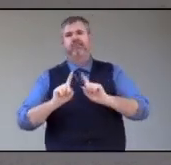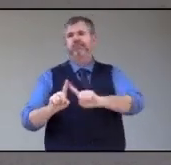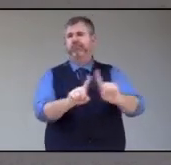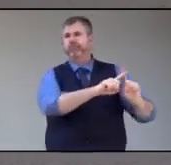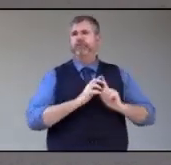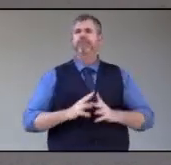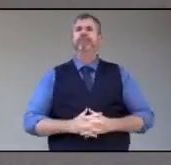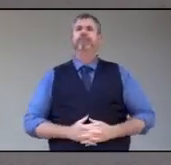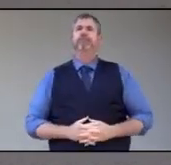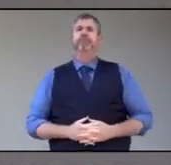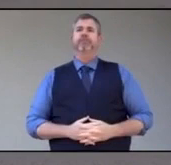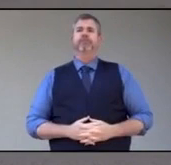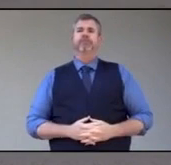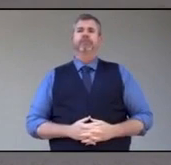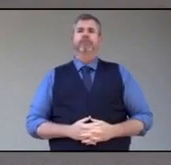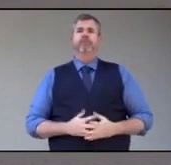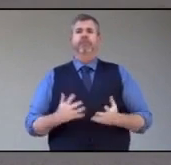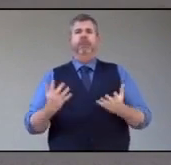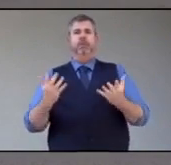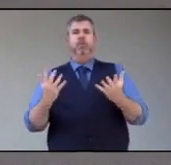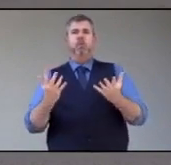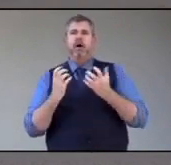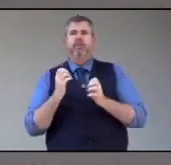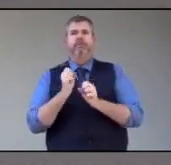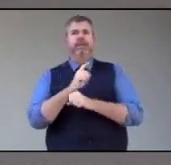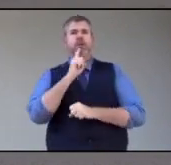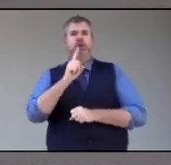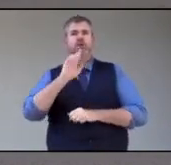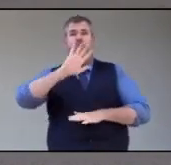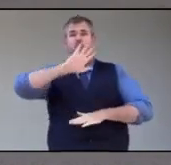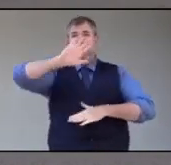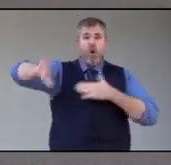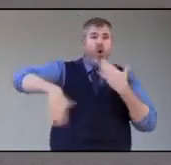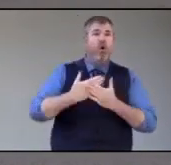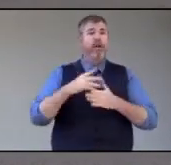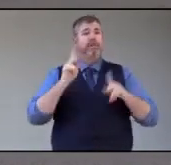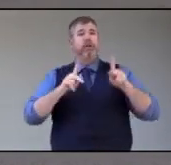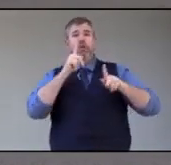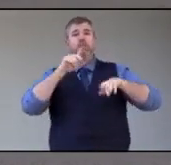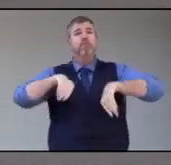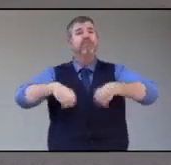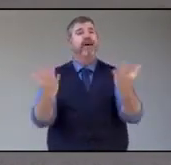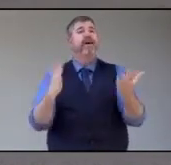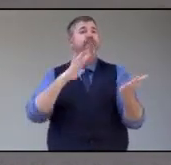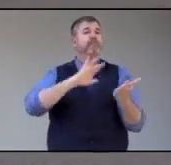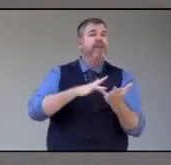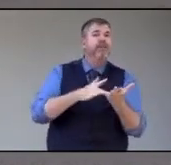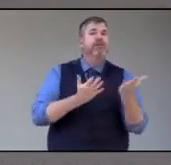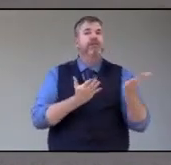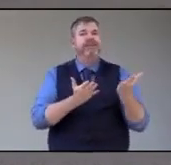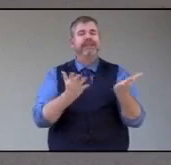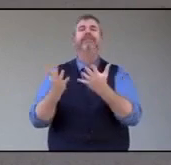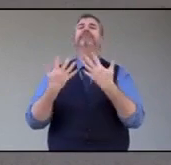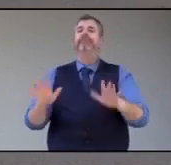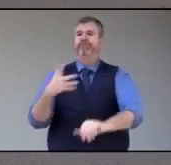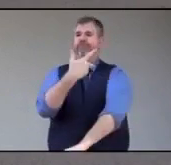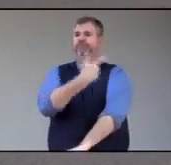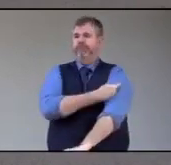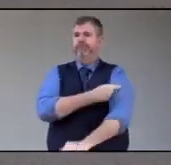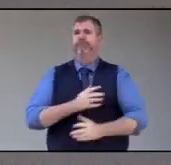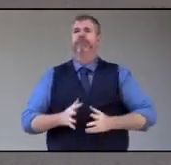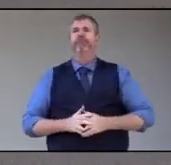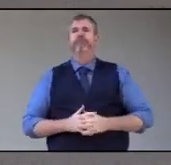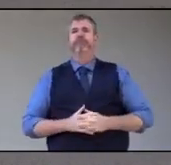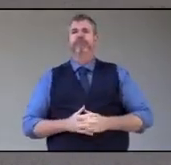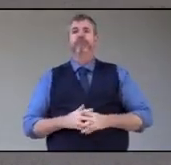address all of the needs of our healthcare personnel in our community, as well as residents of long-term care. The residents of long-term